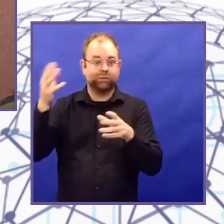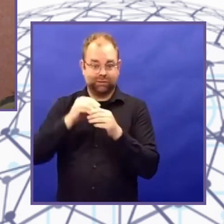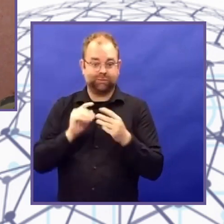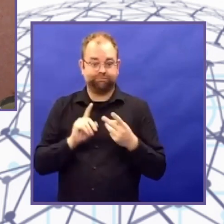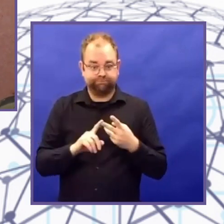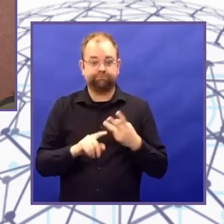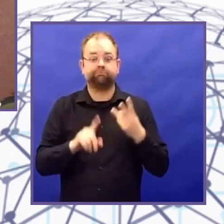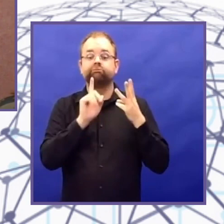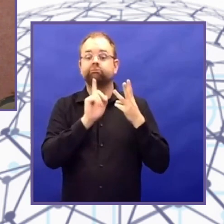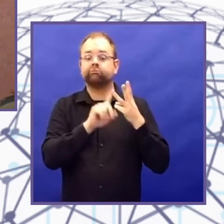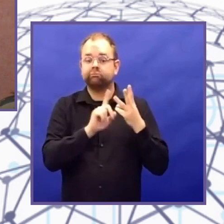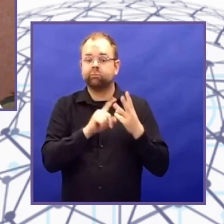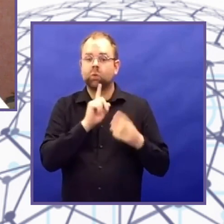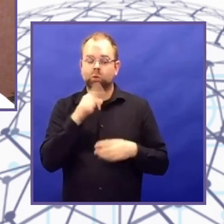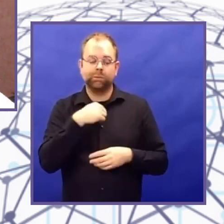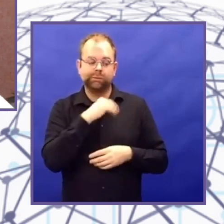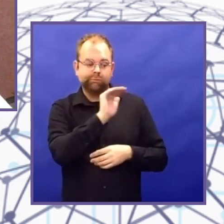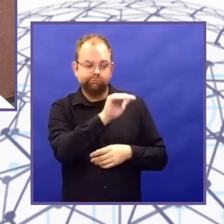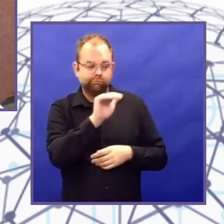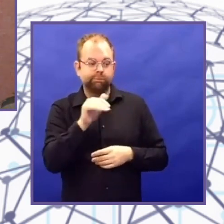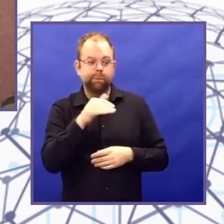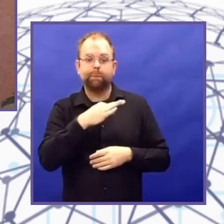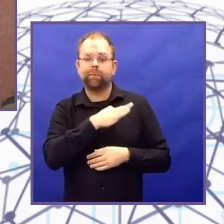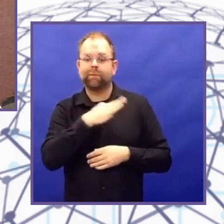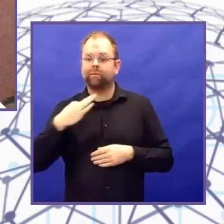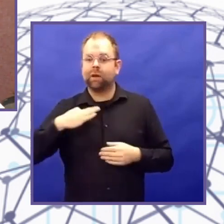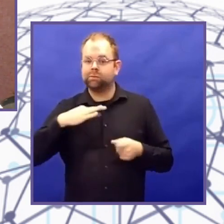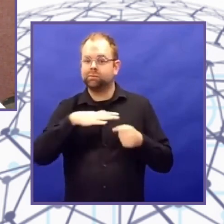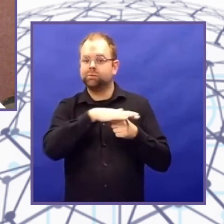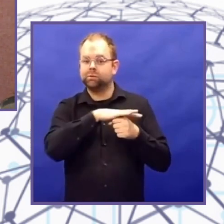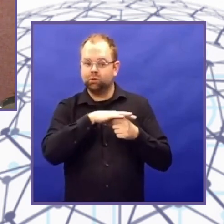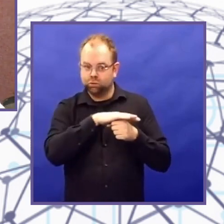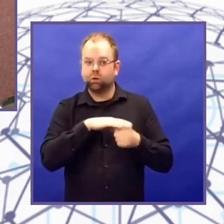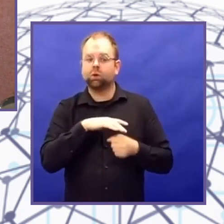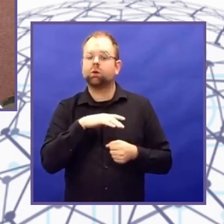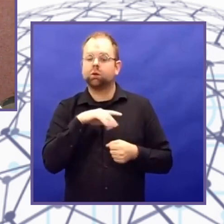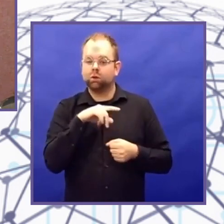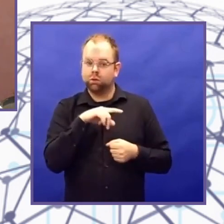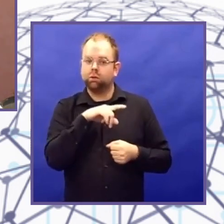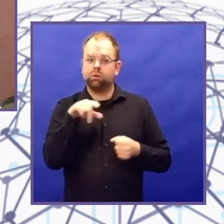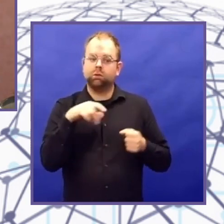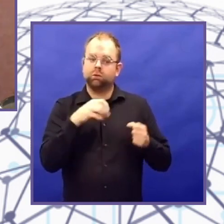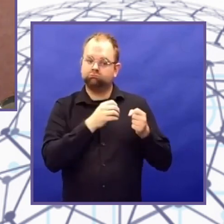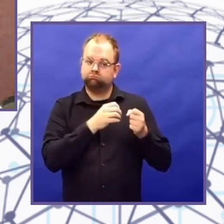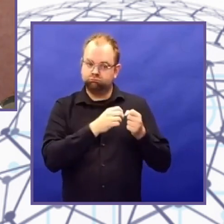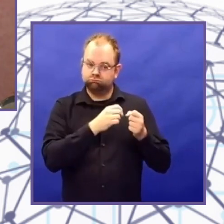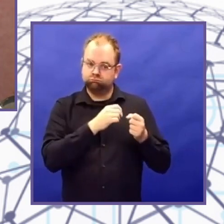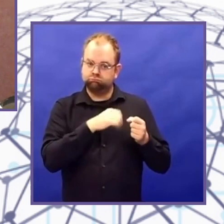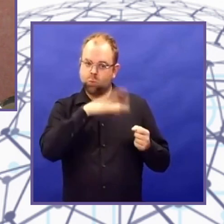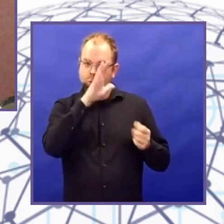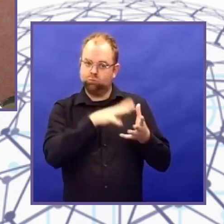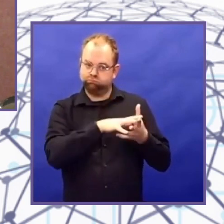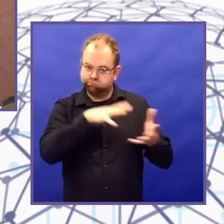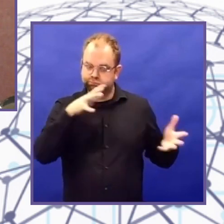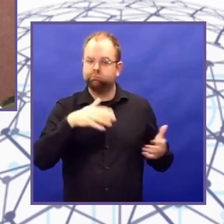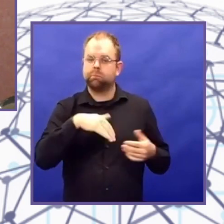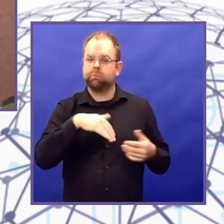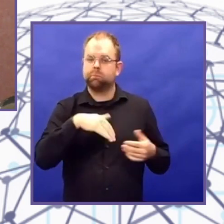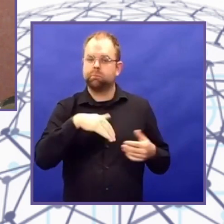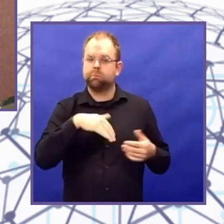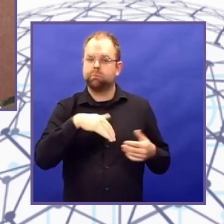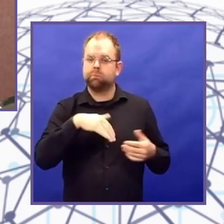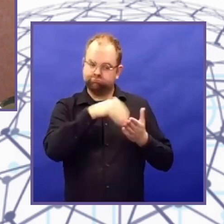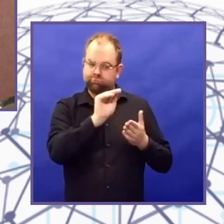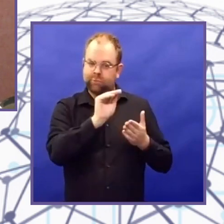and, kind of be risk takers. It really is incumbent upon us